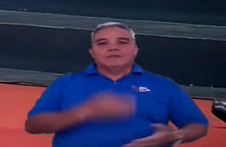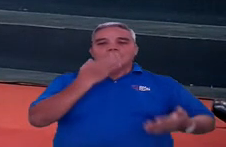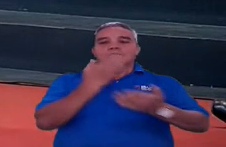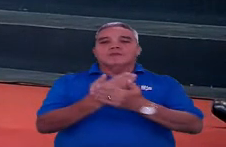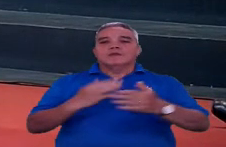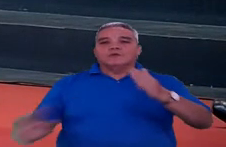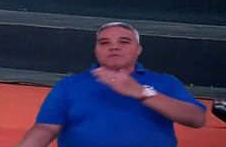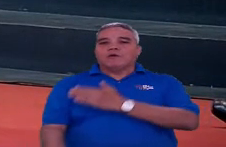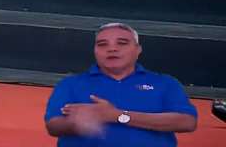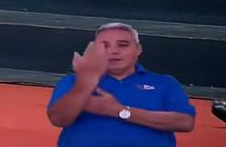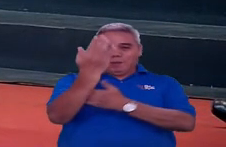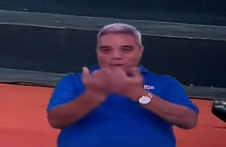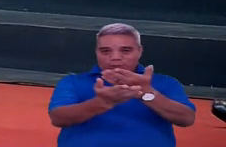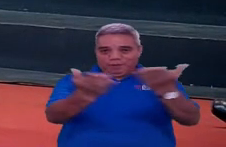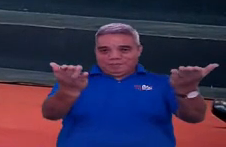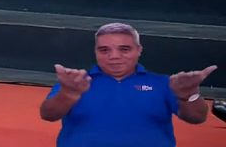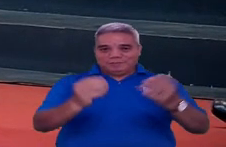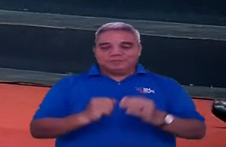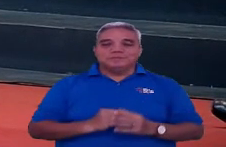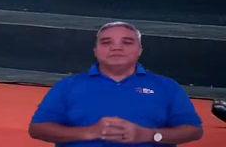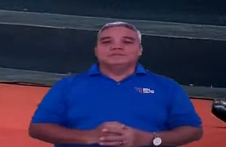My buntag tanan.